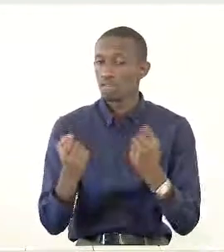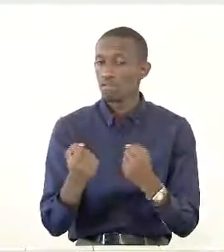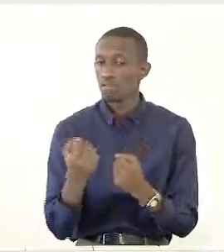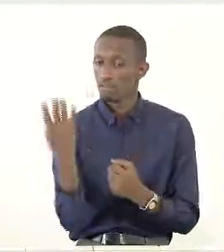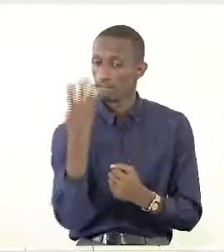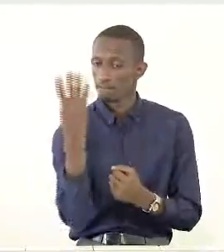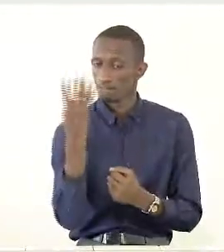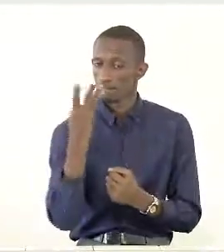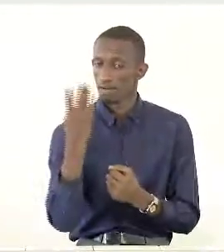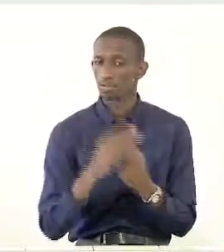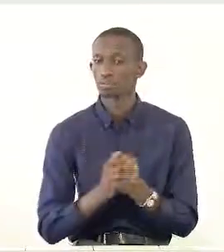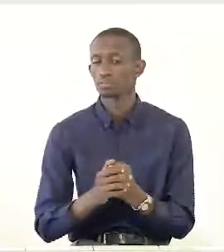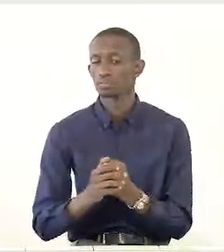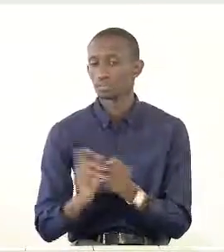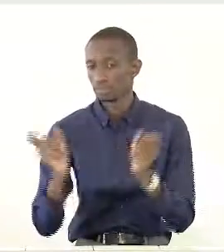integrals.